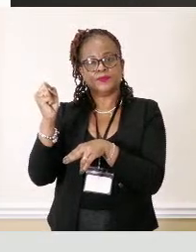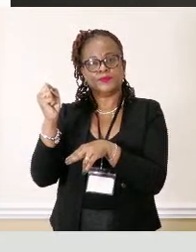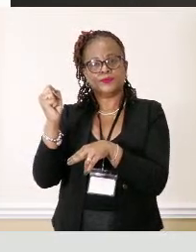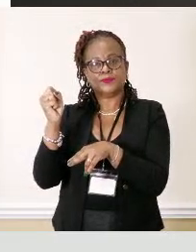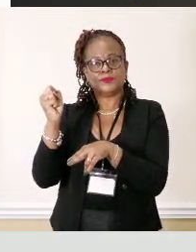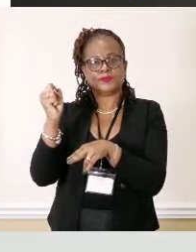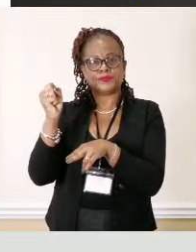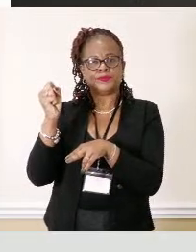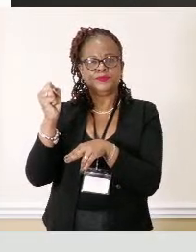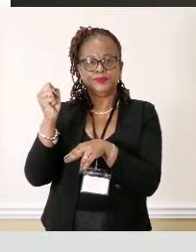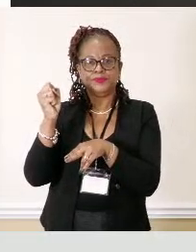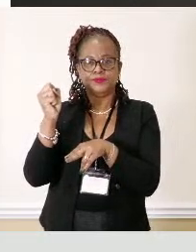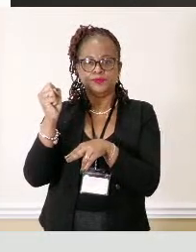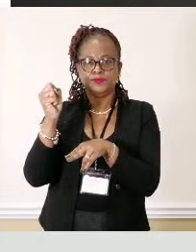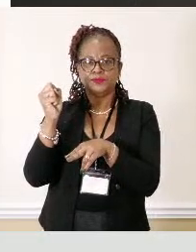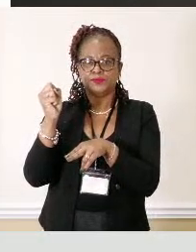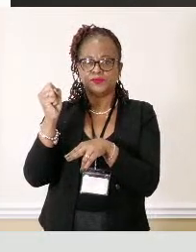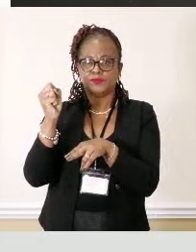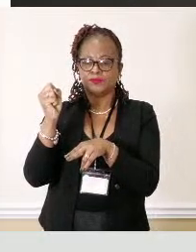Okay.